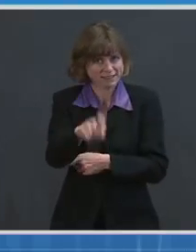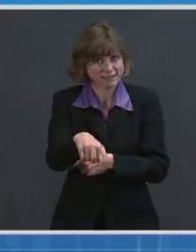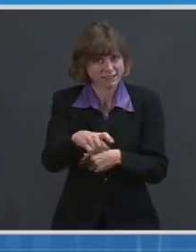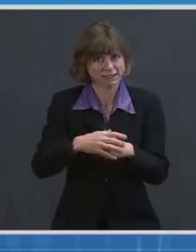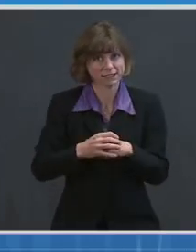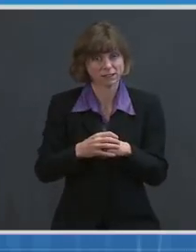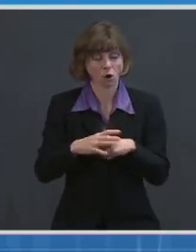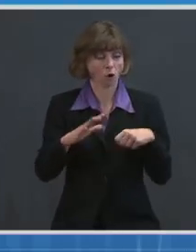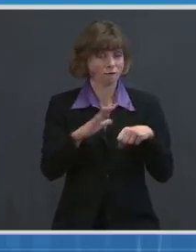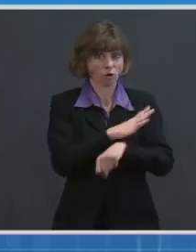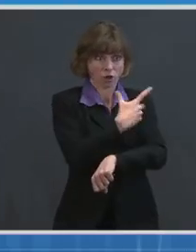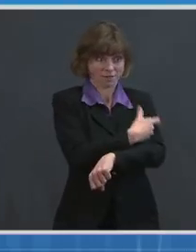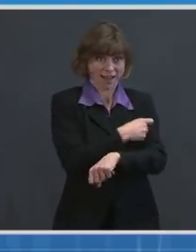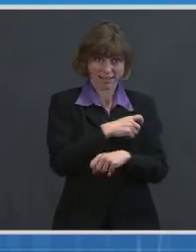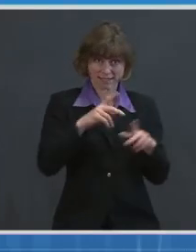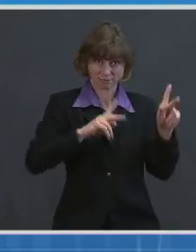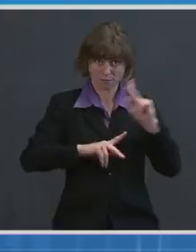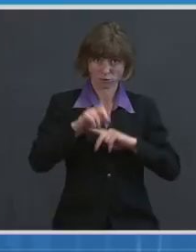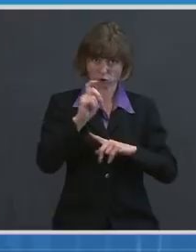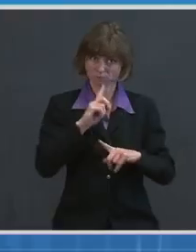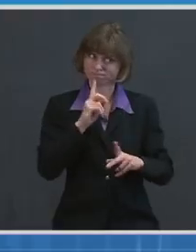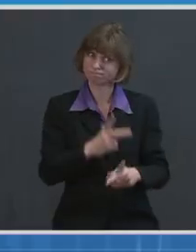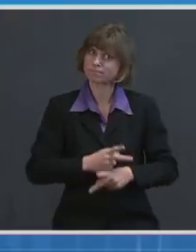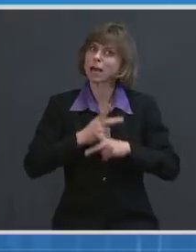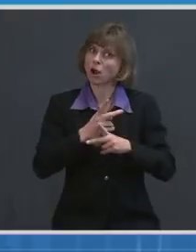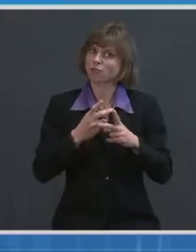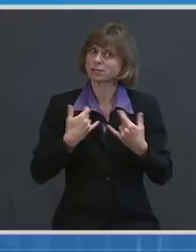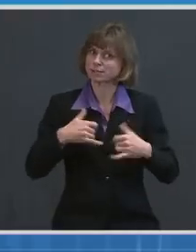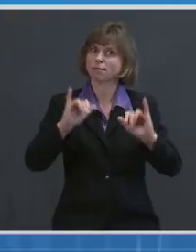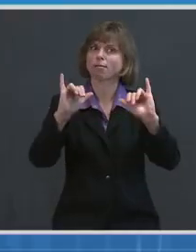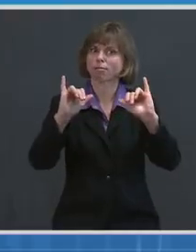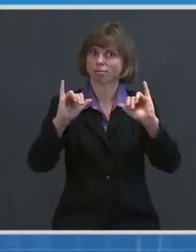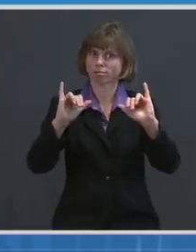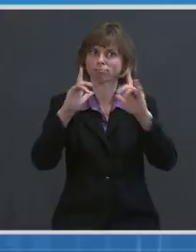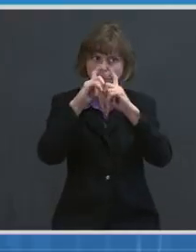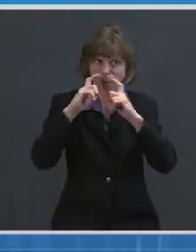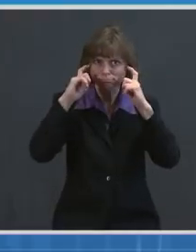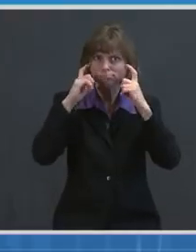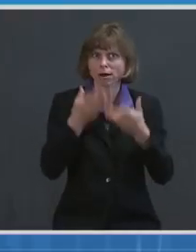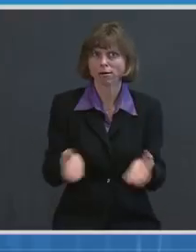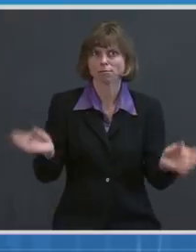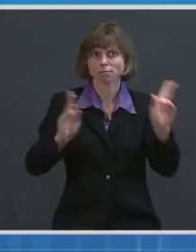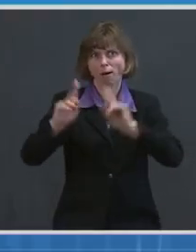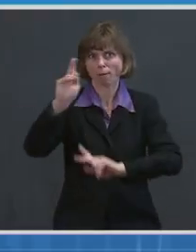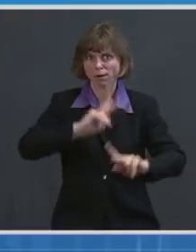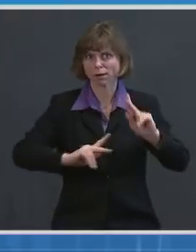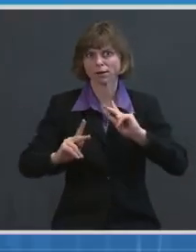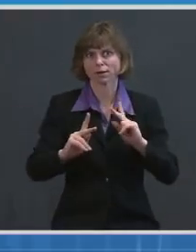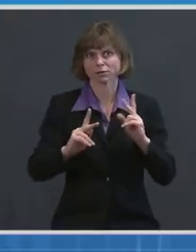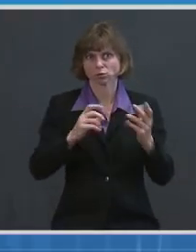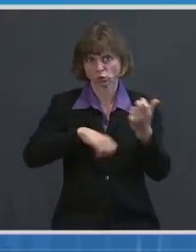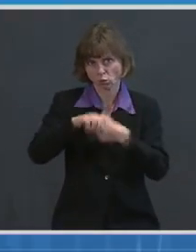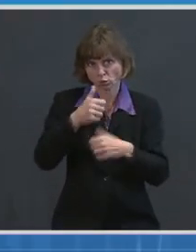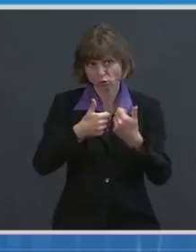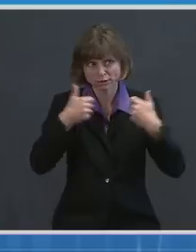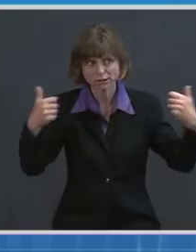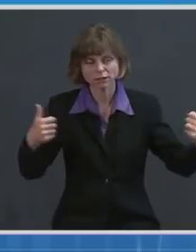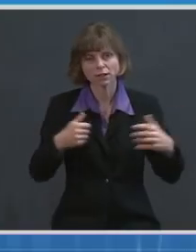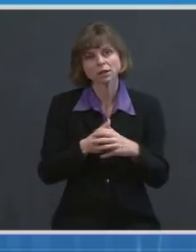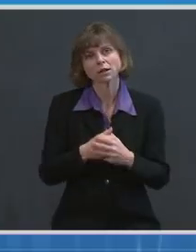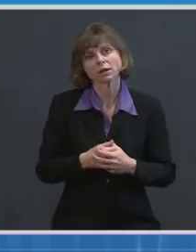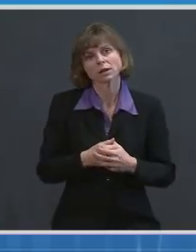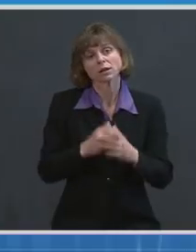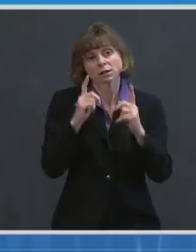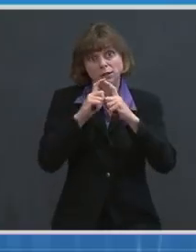continue to take precautions in public, like wearing masks and physical distancing, wear well-fitted masks